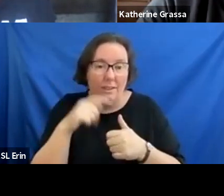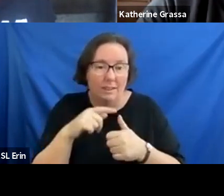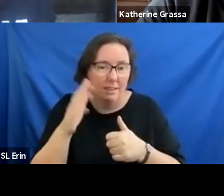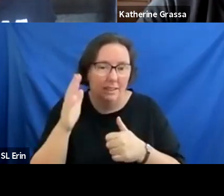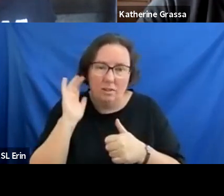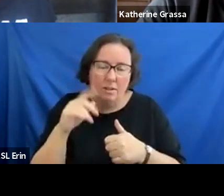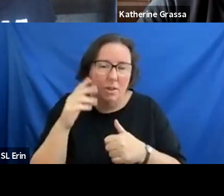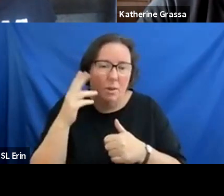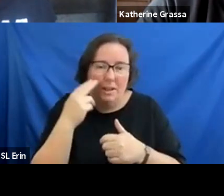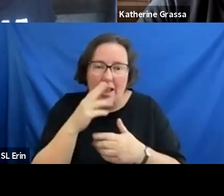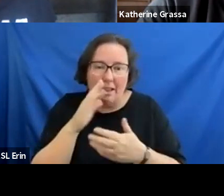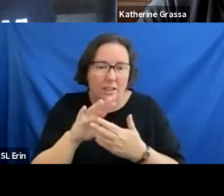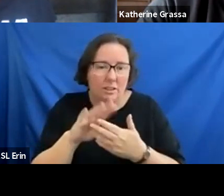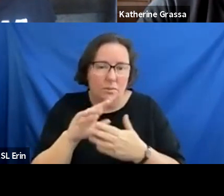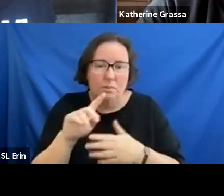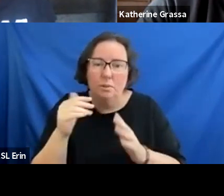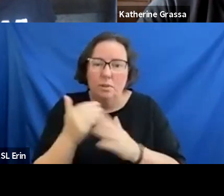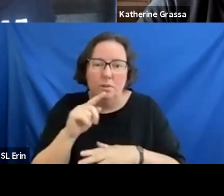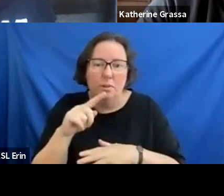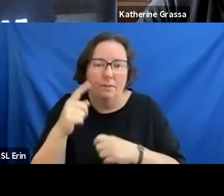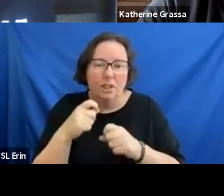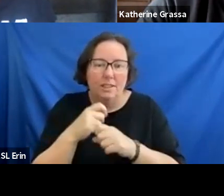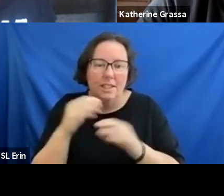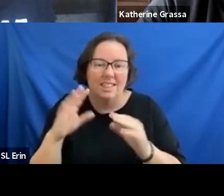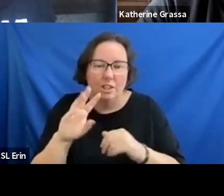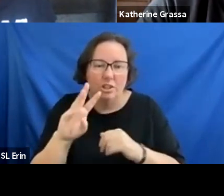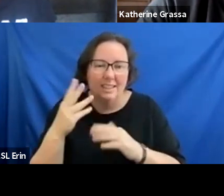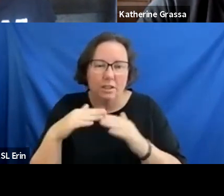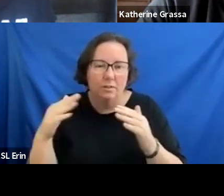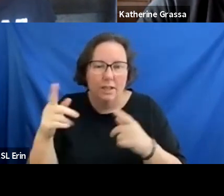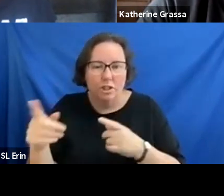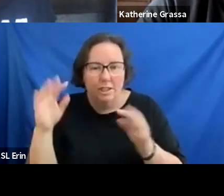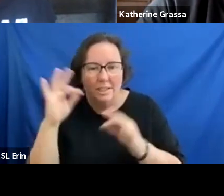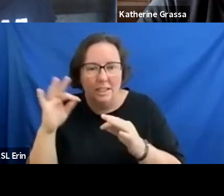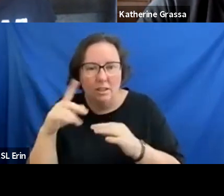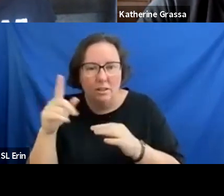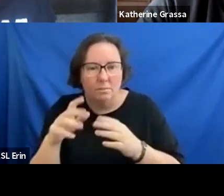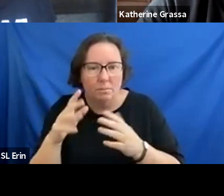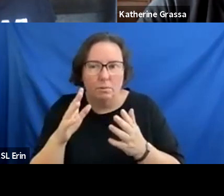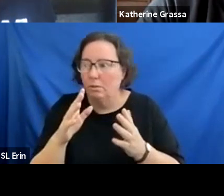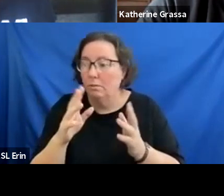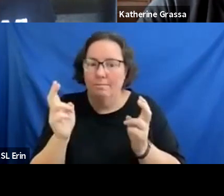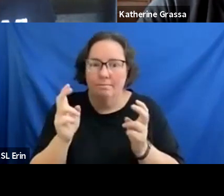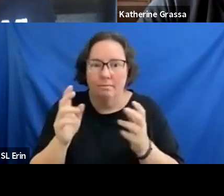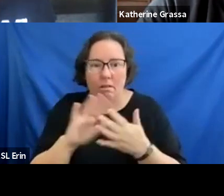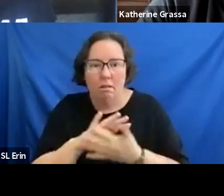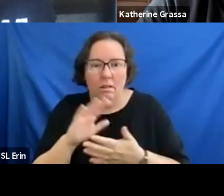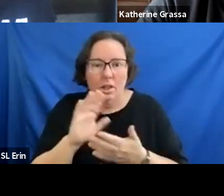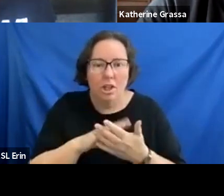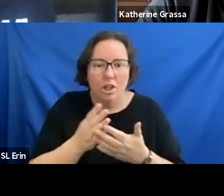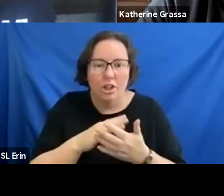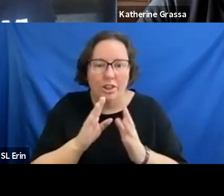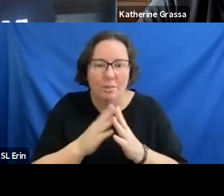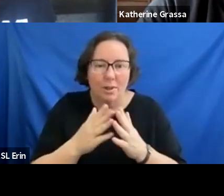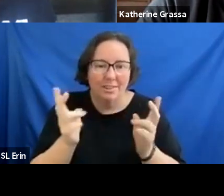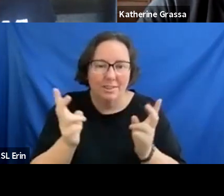to parochial school with a new first-year teacher in 6th grade. She didn't know she was supposed to cook the books, my neighbor told me. The teacher didn't